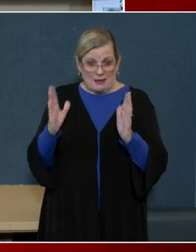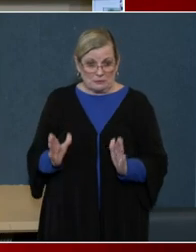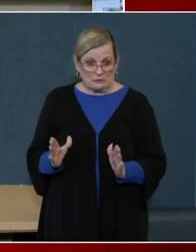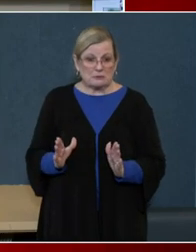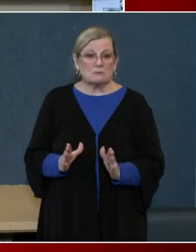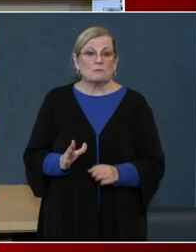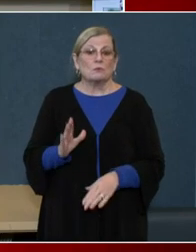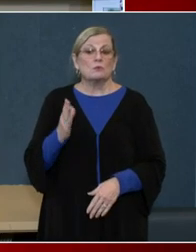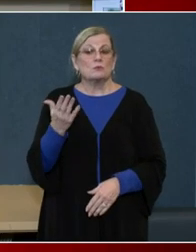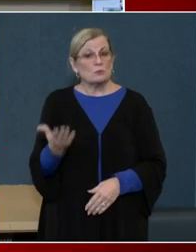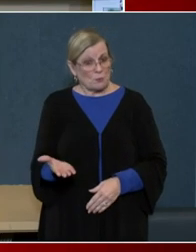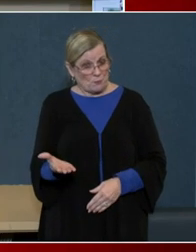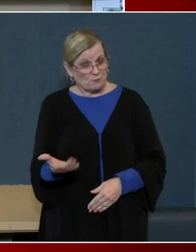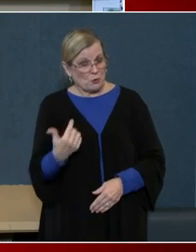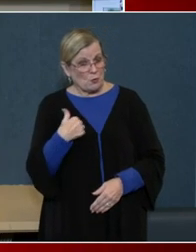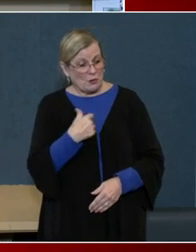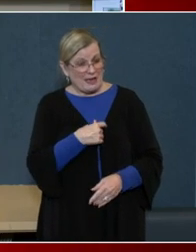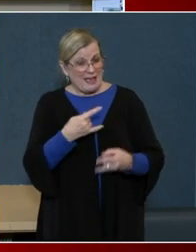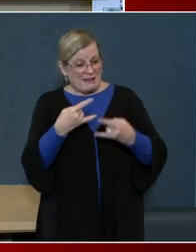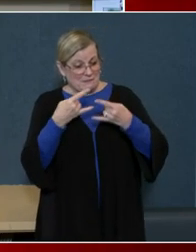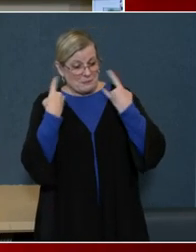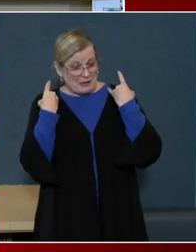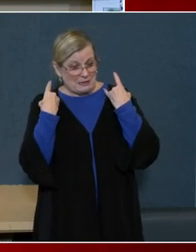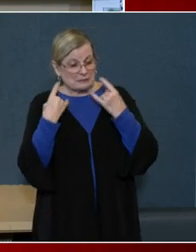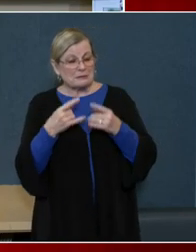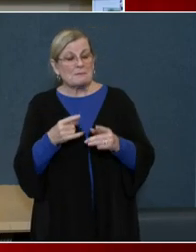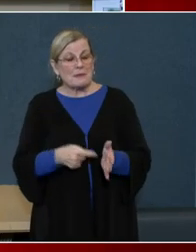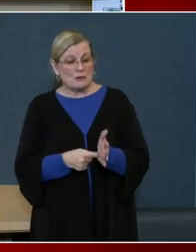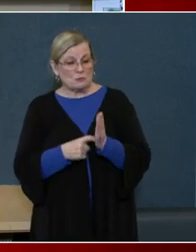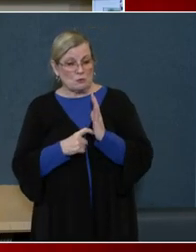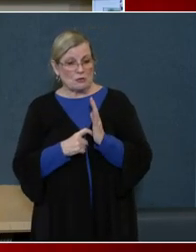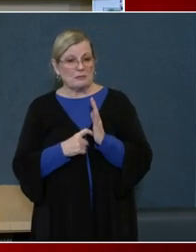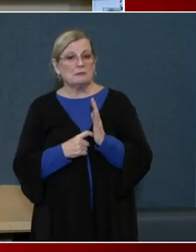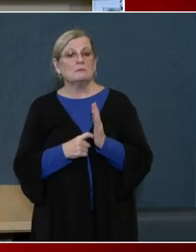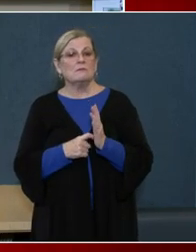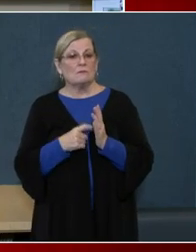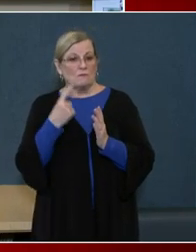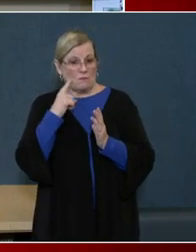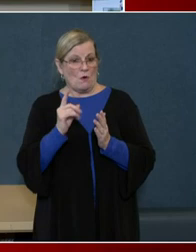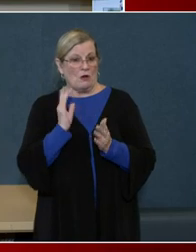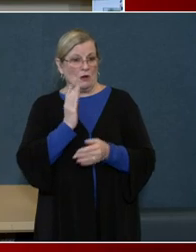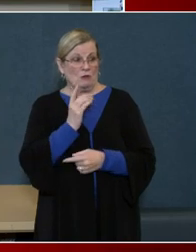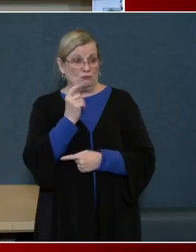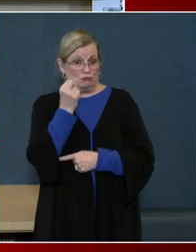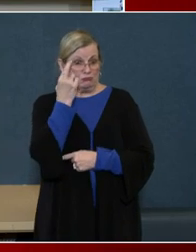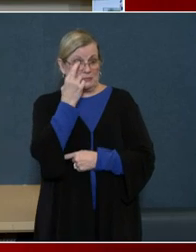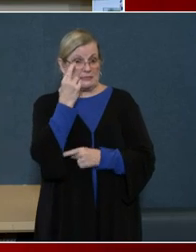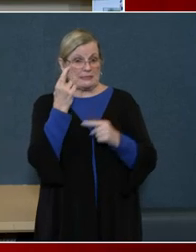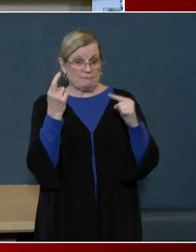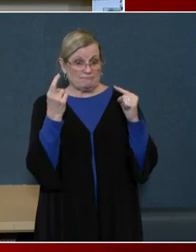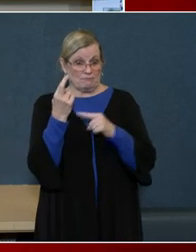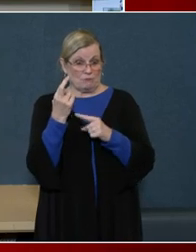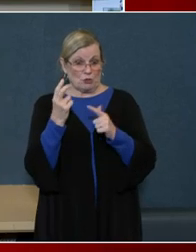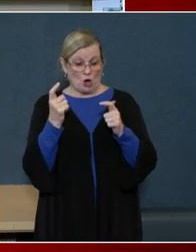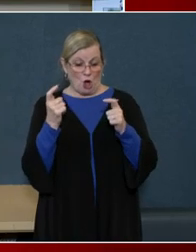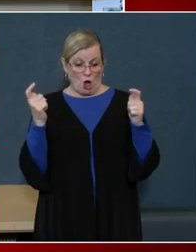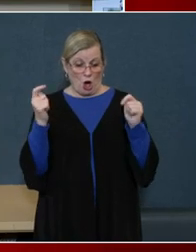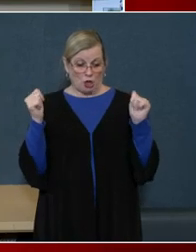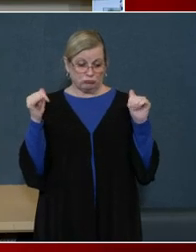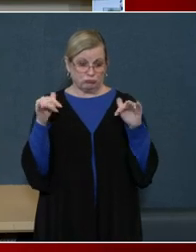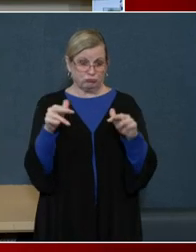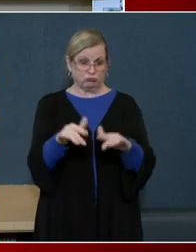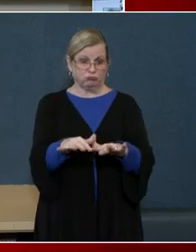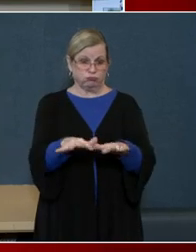mandate in our city for a reason. We limit large gatherings to 50 or fewer for a reason.